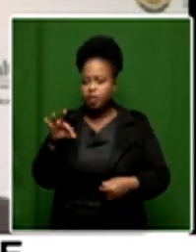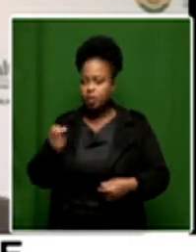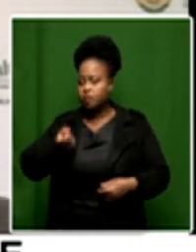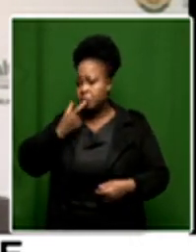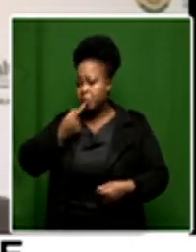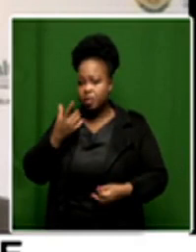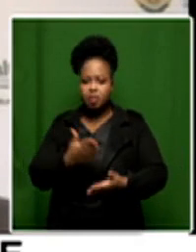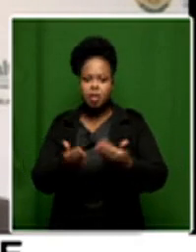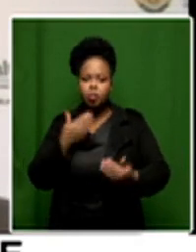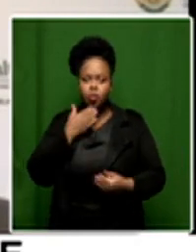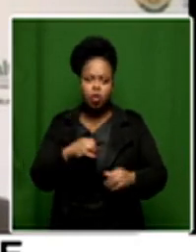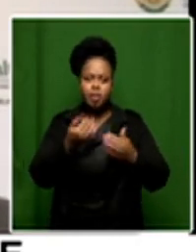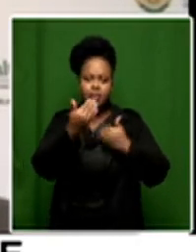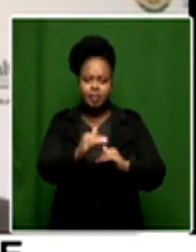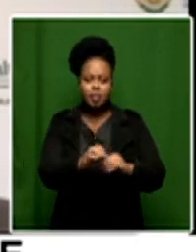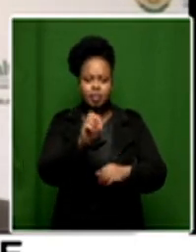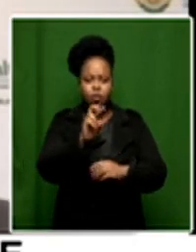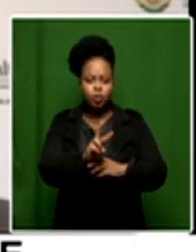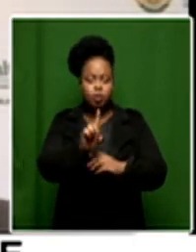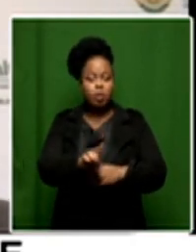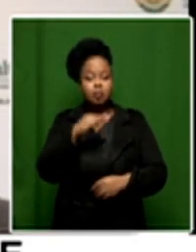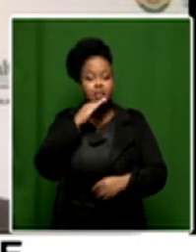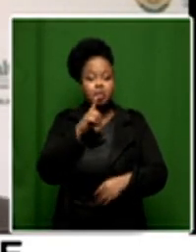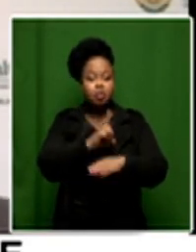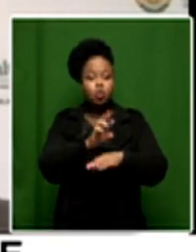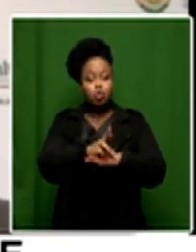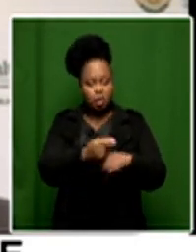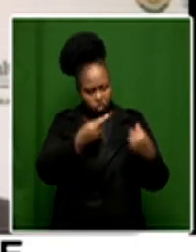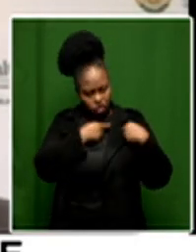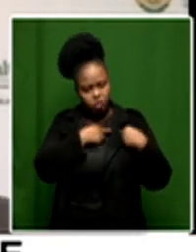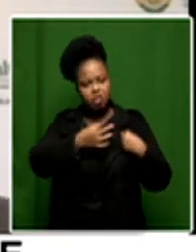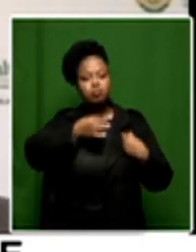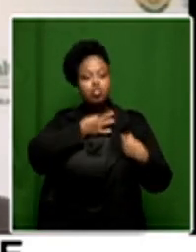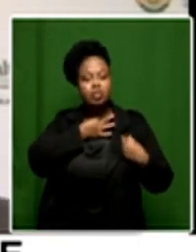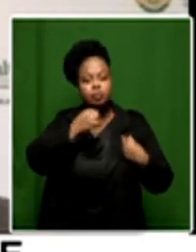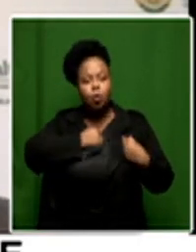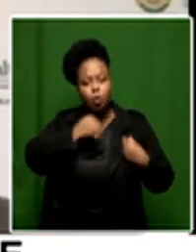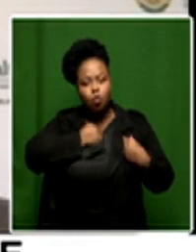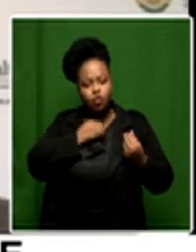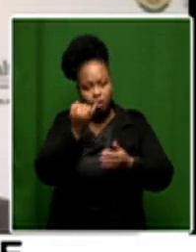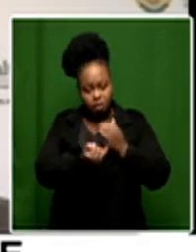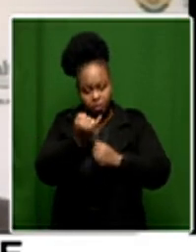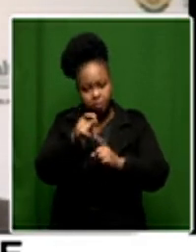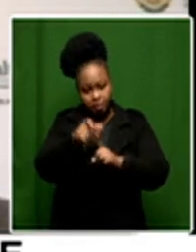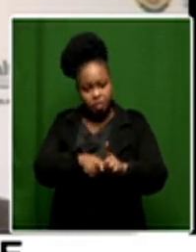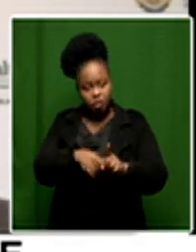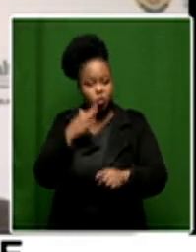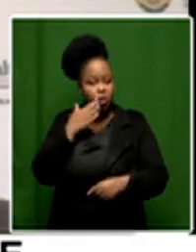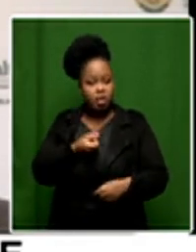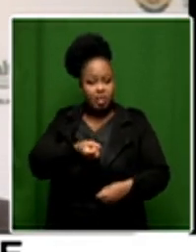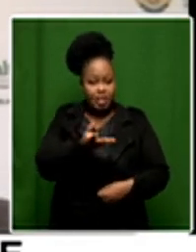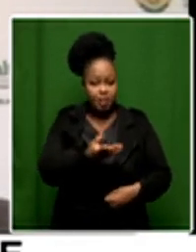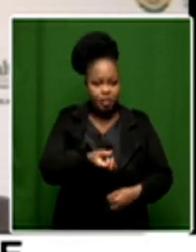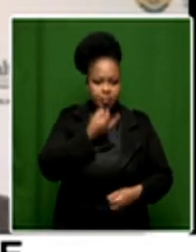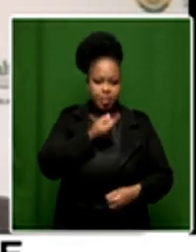to order under Section 21, which means the doctor takes responsibility per se for that particular individual and the administration of that